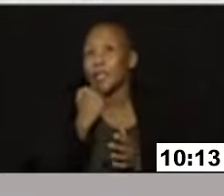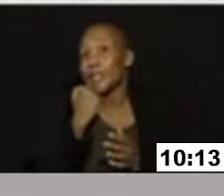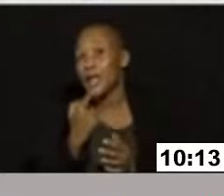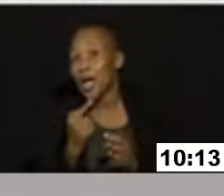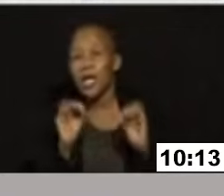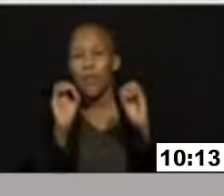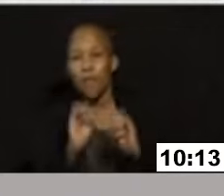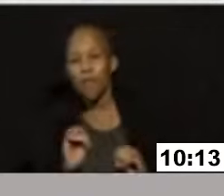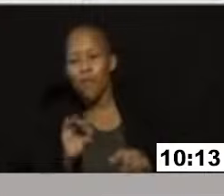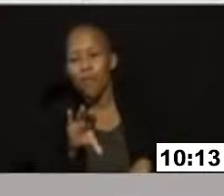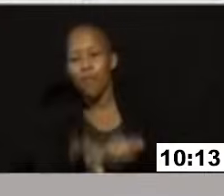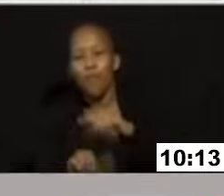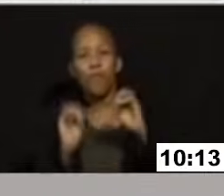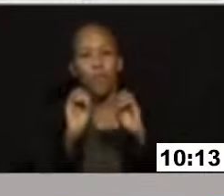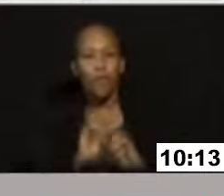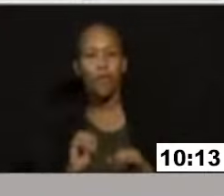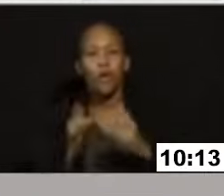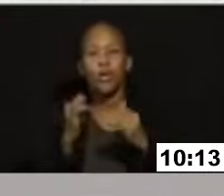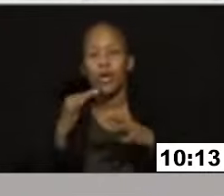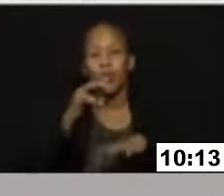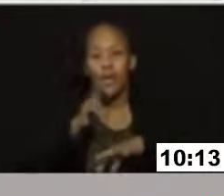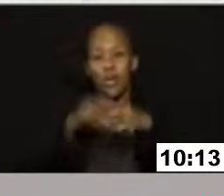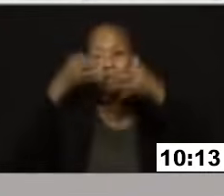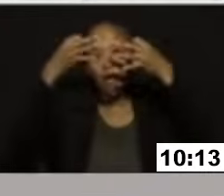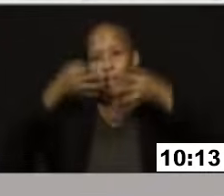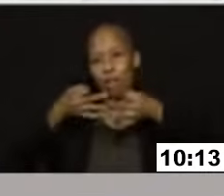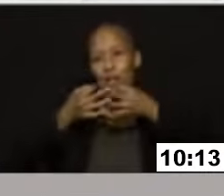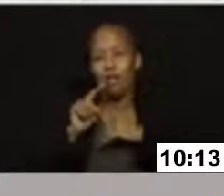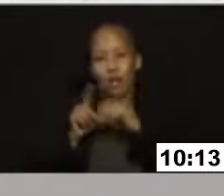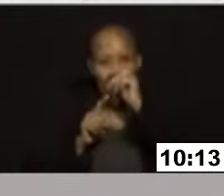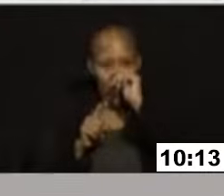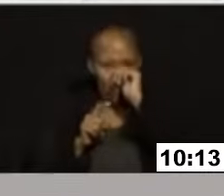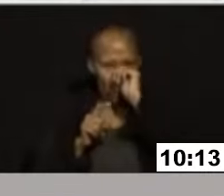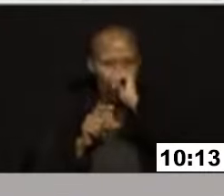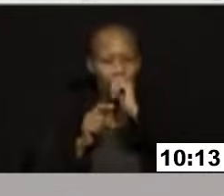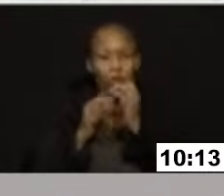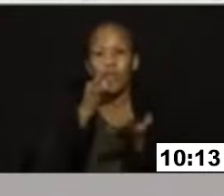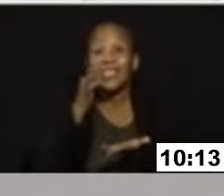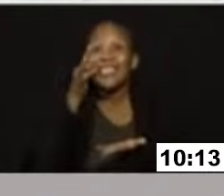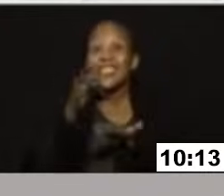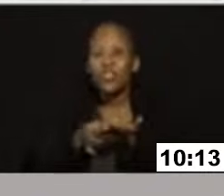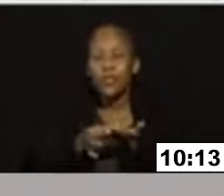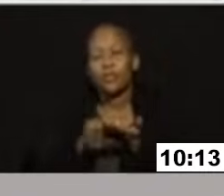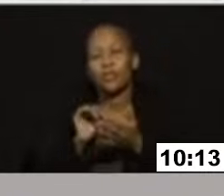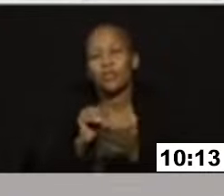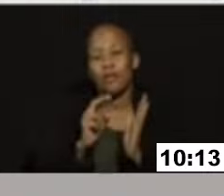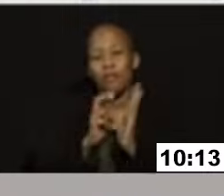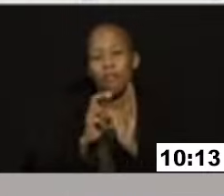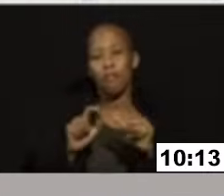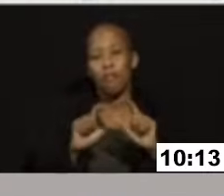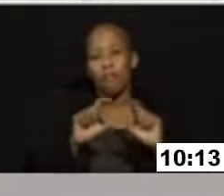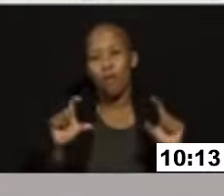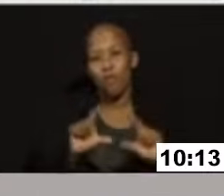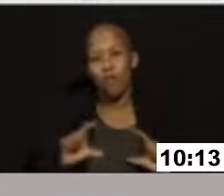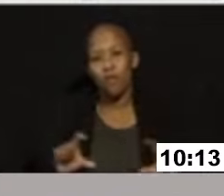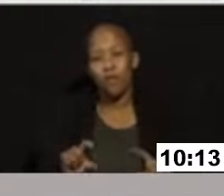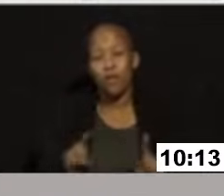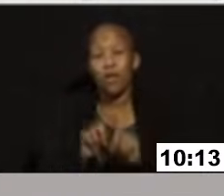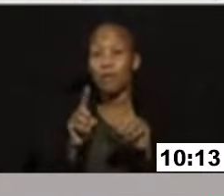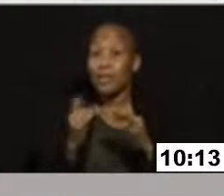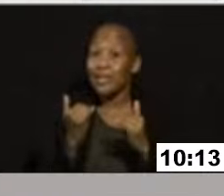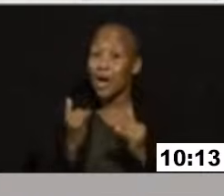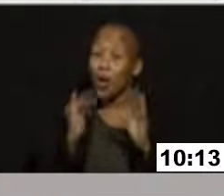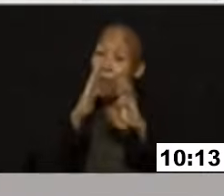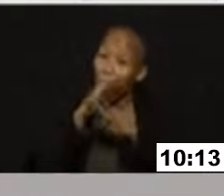attorney's affidavit tries to suggest the paragraphs in relation to which cross-examination should be allowed, but none of that is compliance